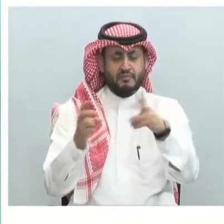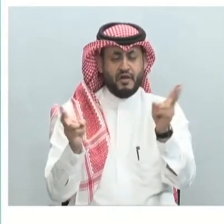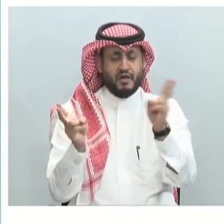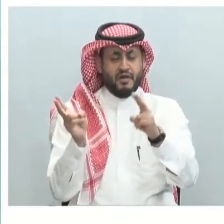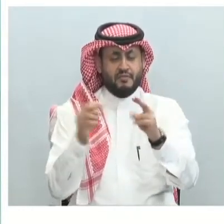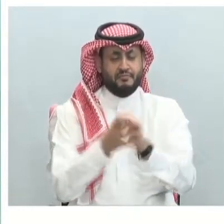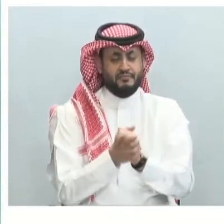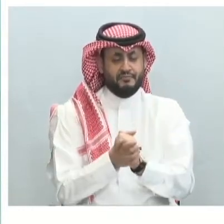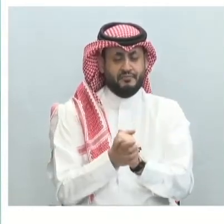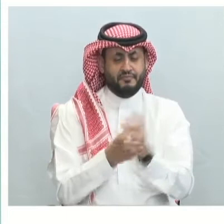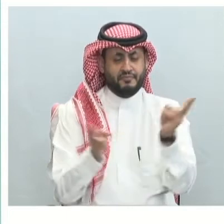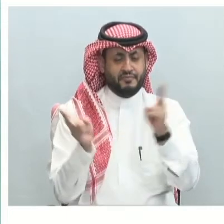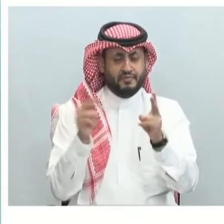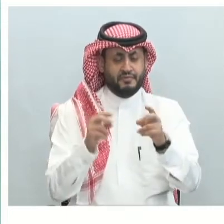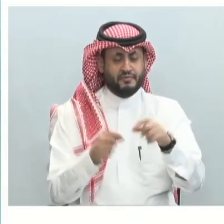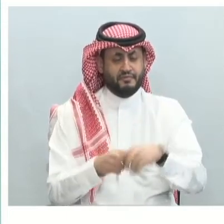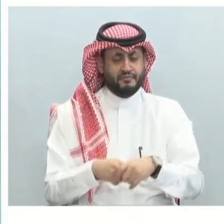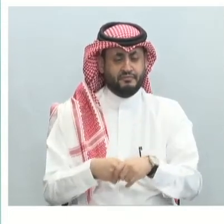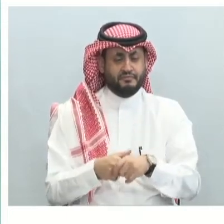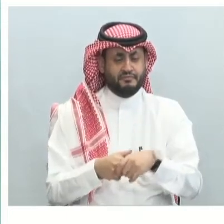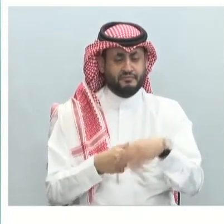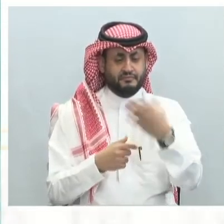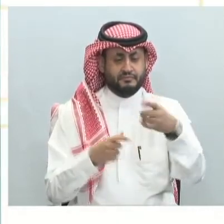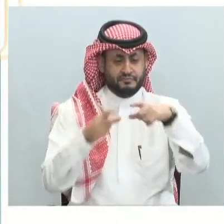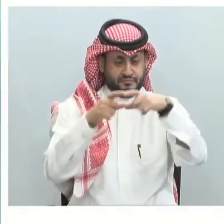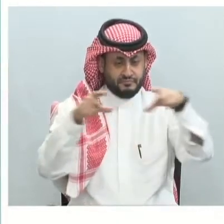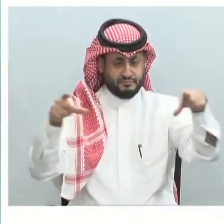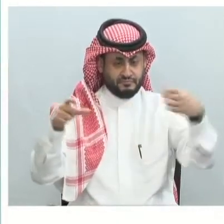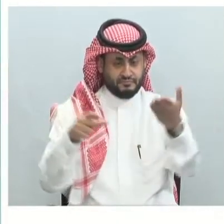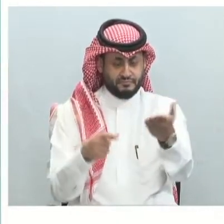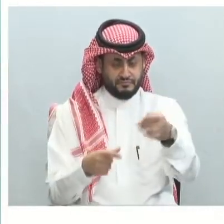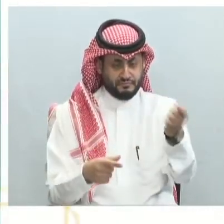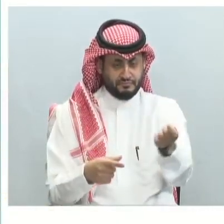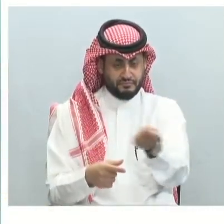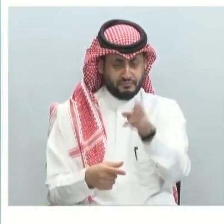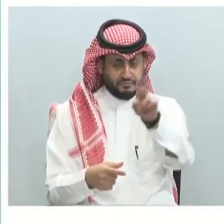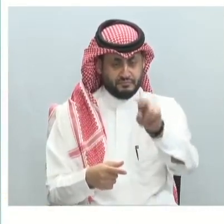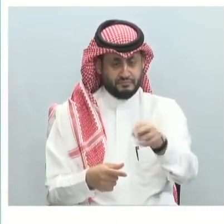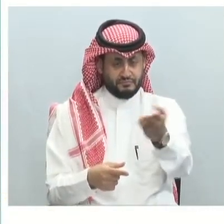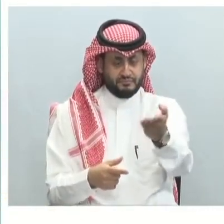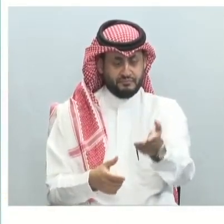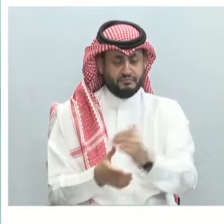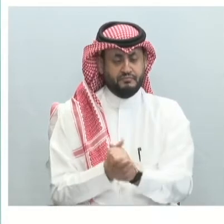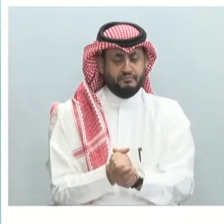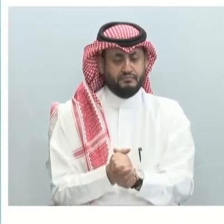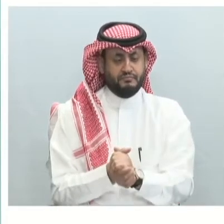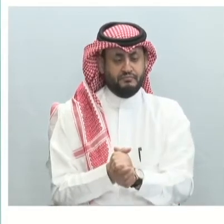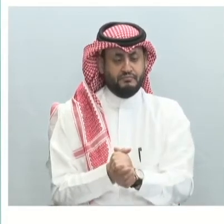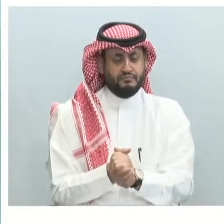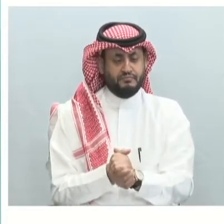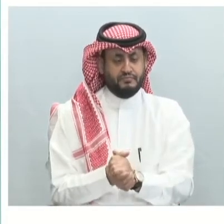here. We have a boy there, and the man says, Hello, can I speak to Joe?